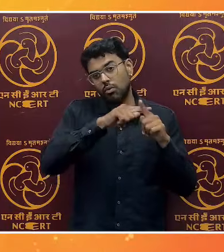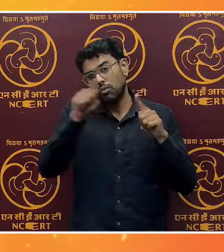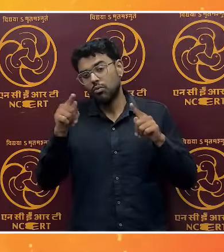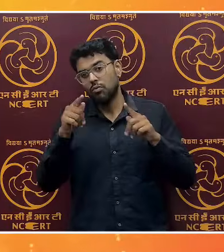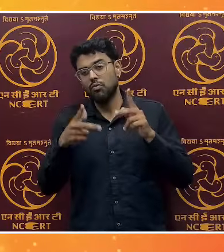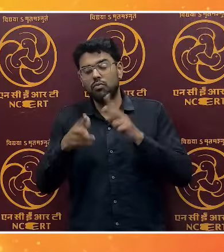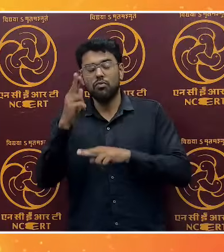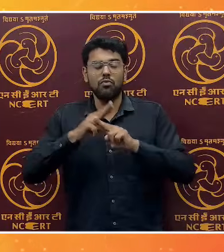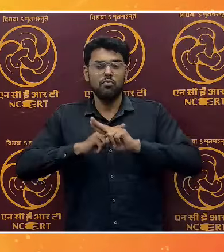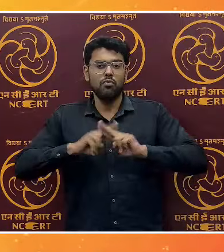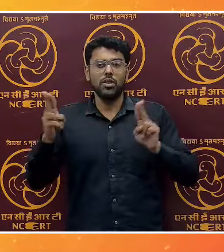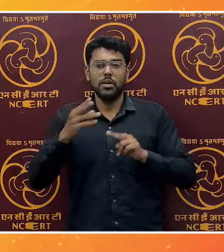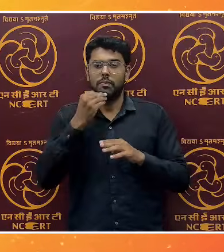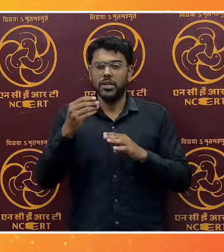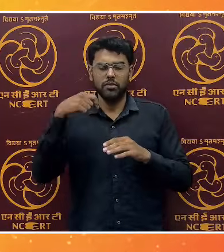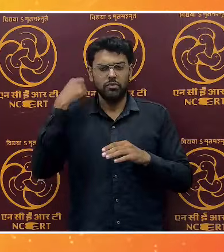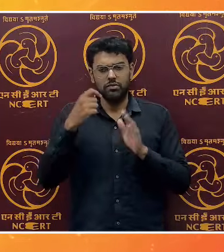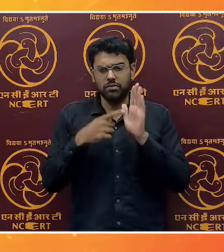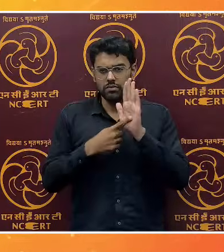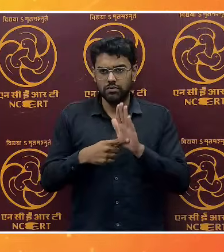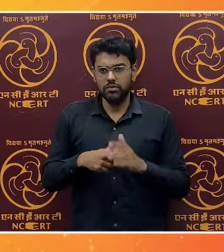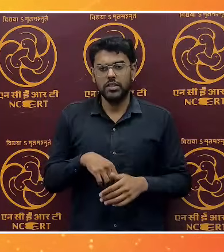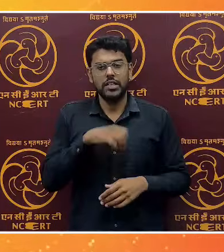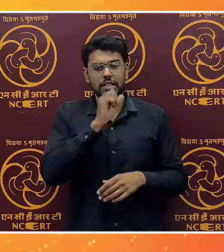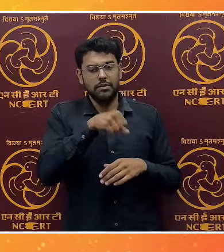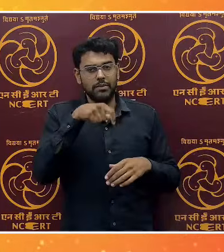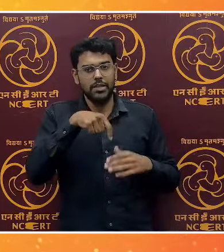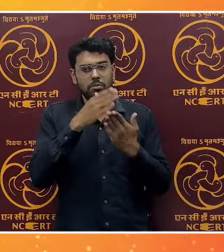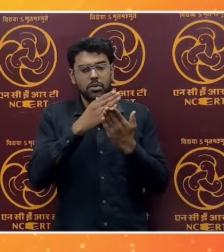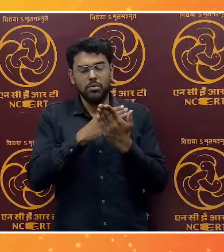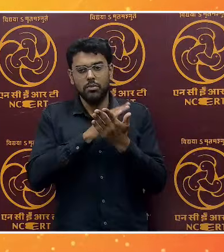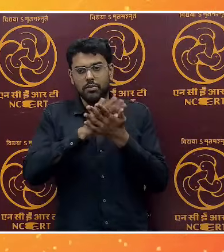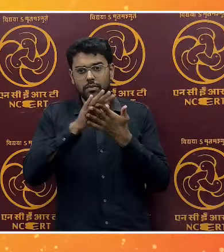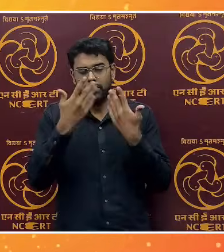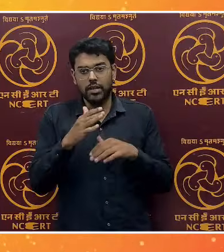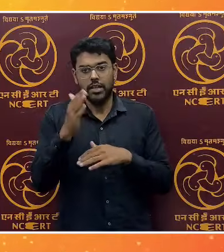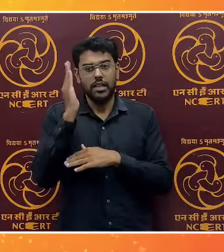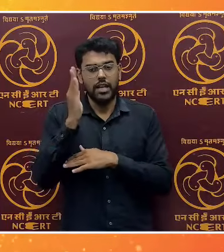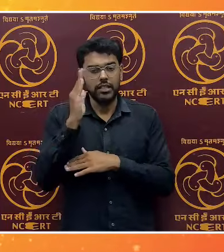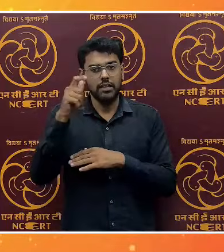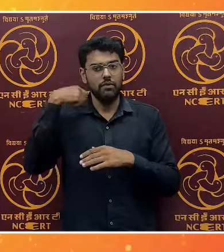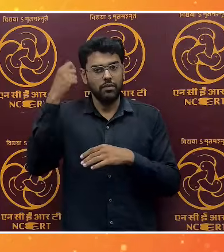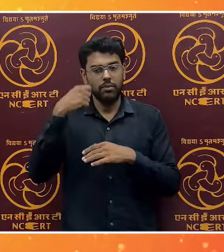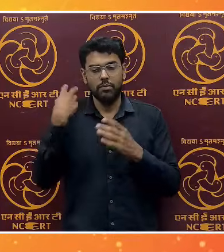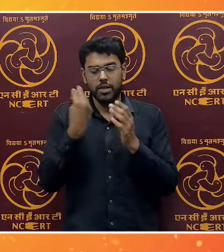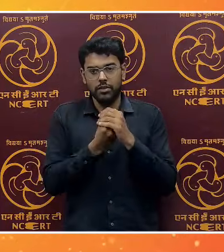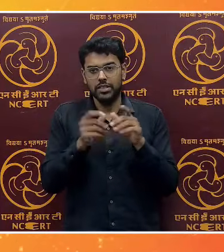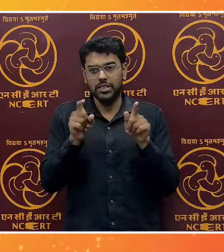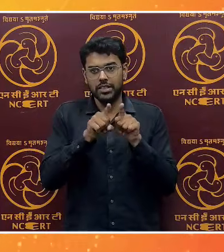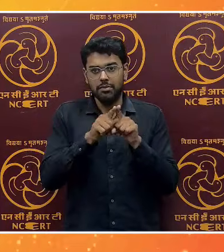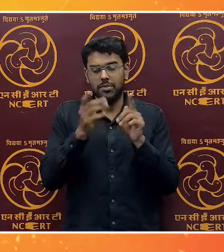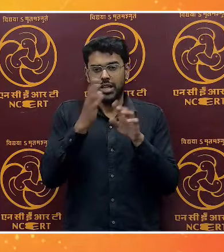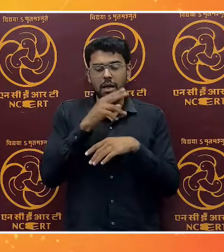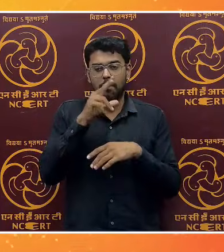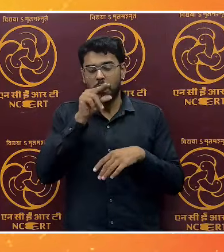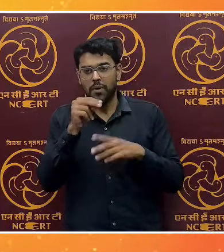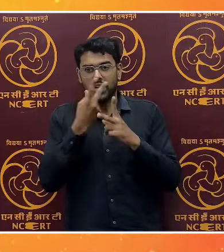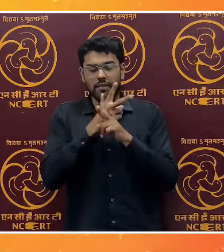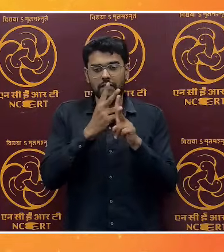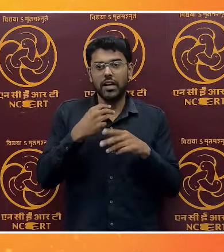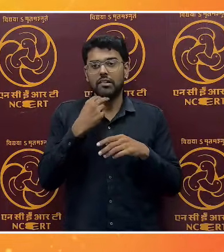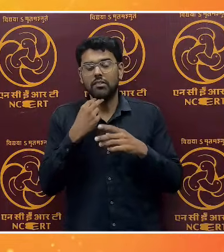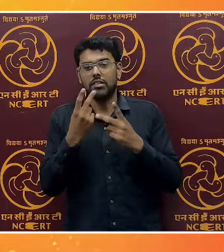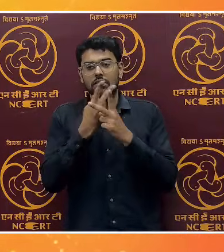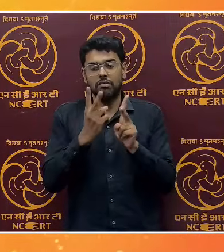all the fumbles and everything Yeah, inside. yeah. of it. So I would like to end this session, with the lecture video, which I have just shown you the fumbles and the Yeah. chroma,